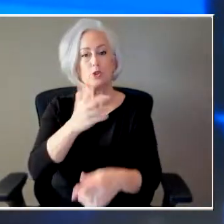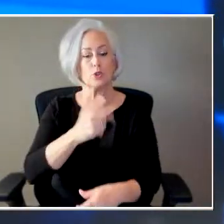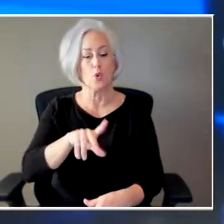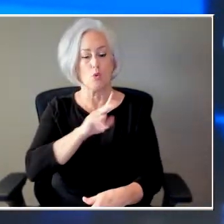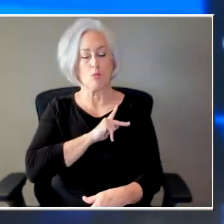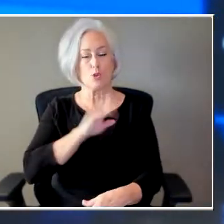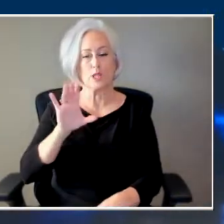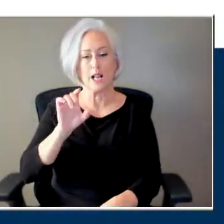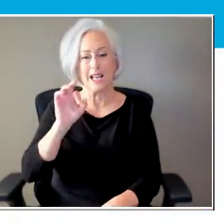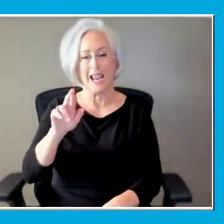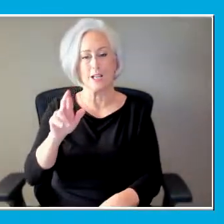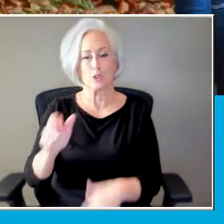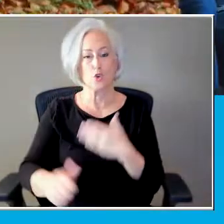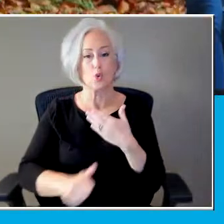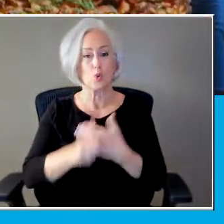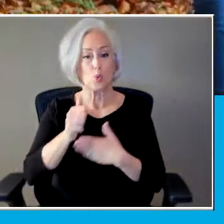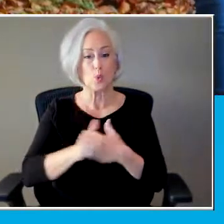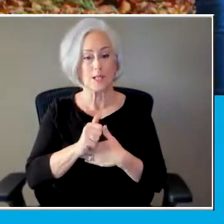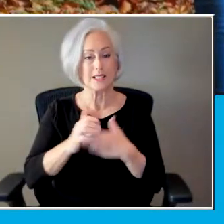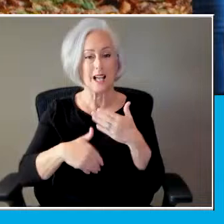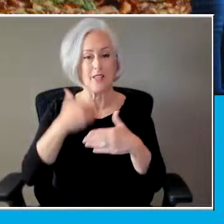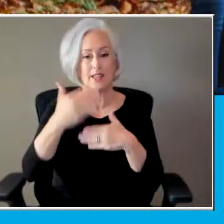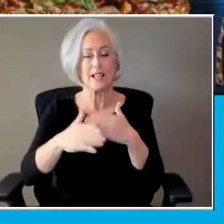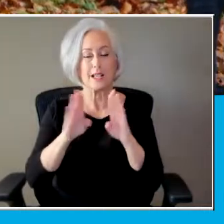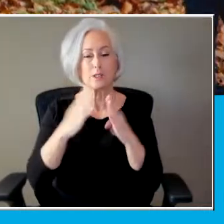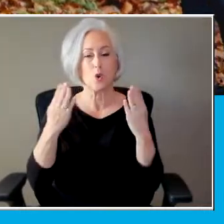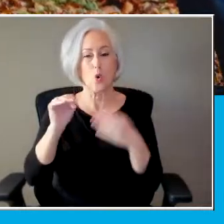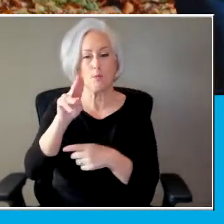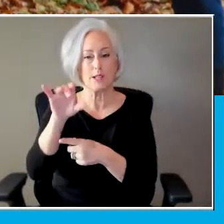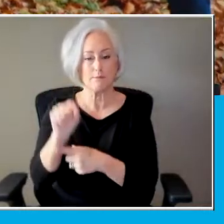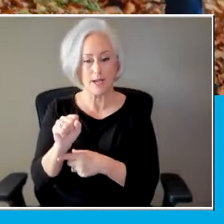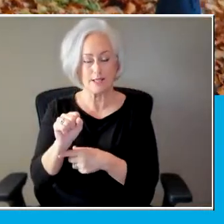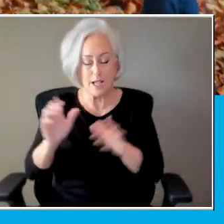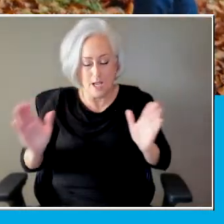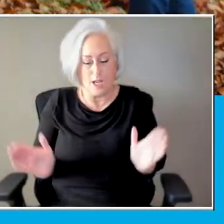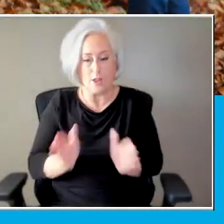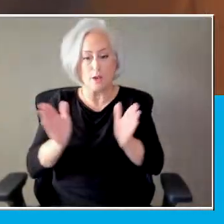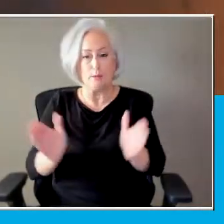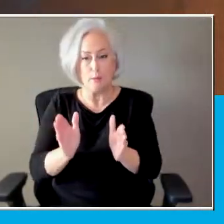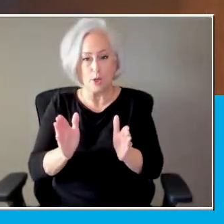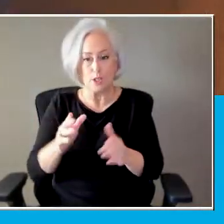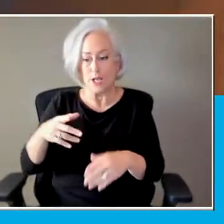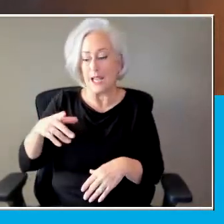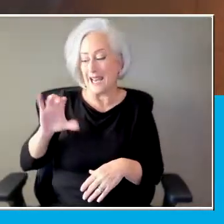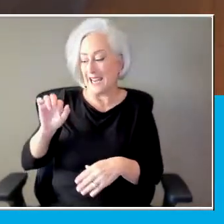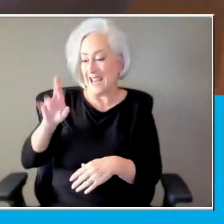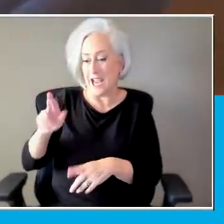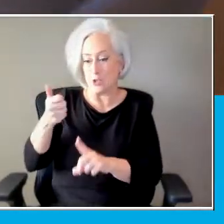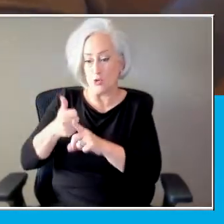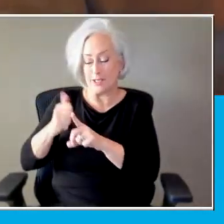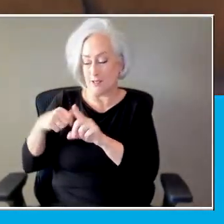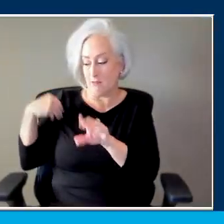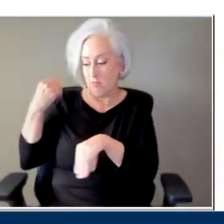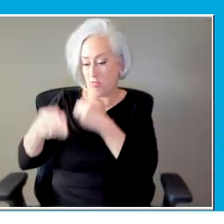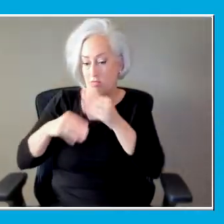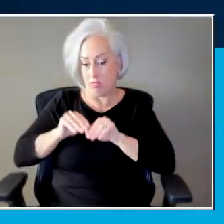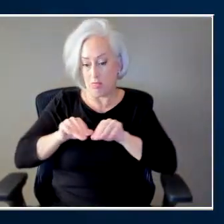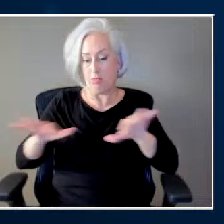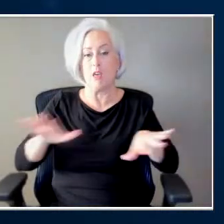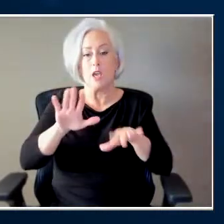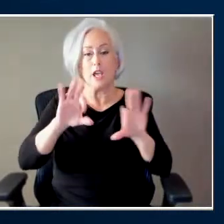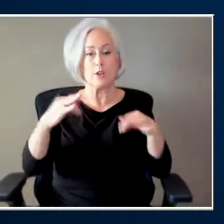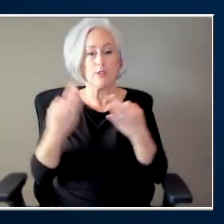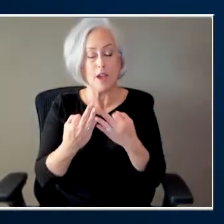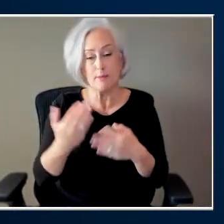Open Mics with Dr. Stites. The push to be proactive when cancer runs in the family. How knowing your genes can protect you and